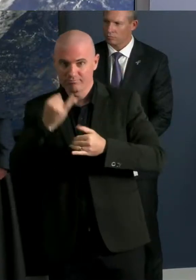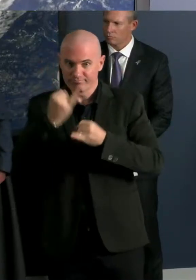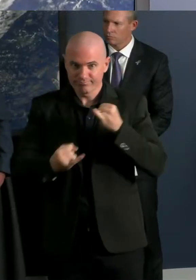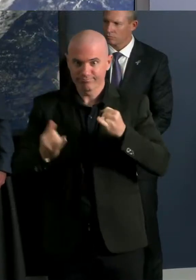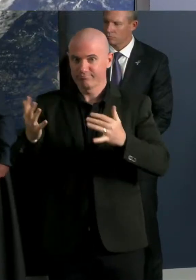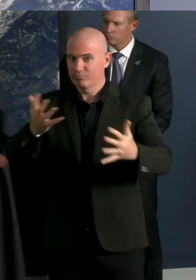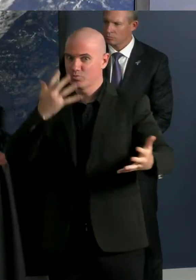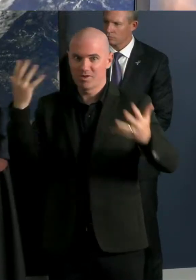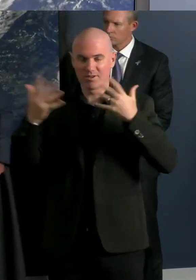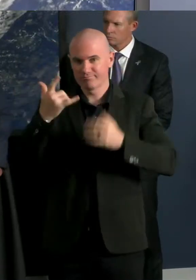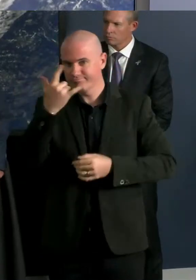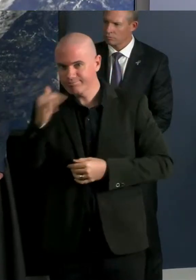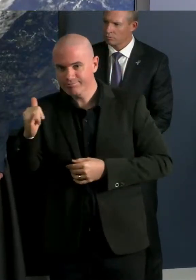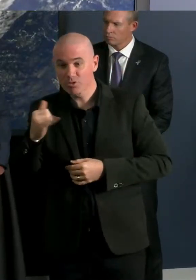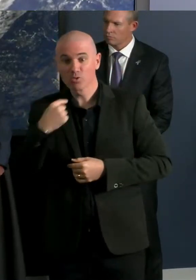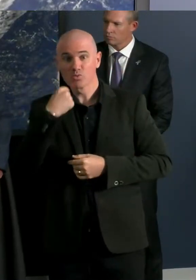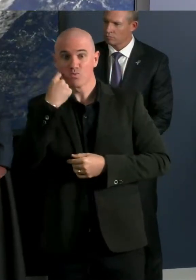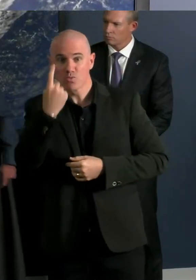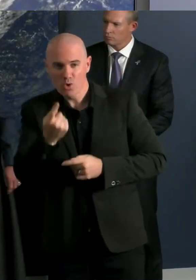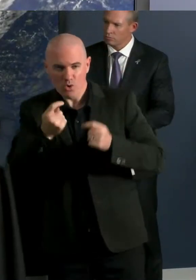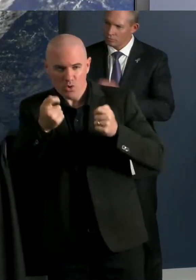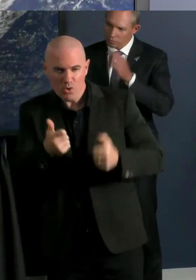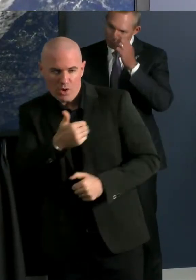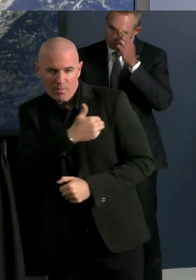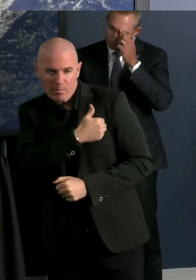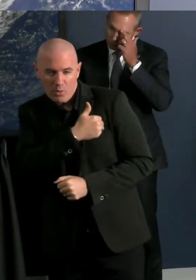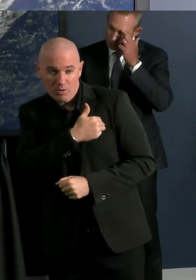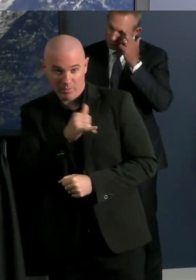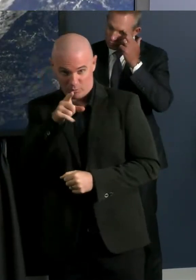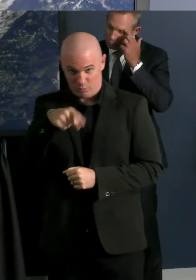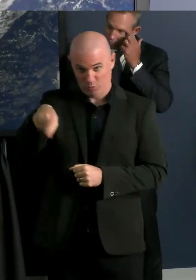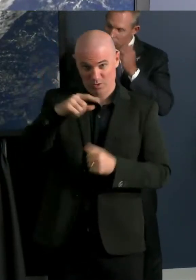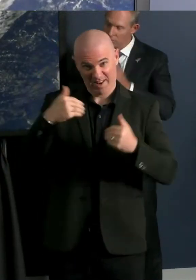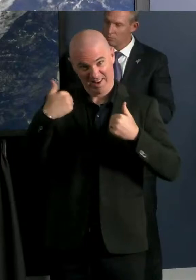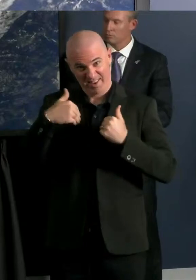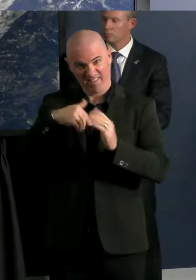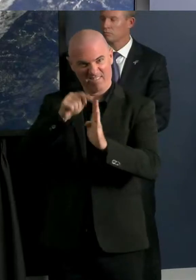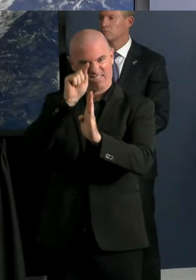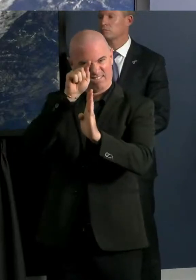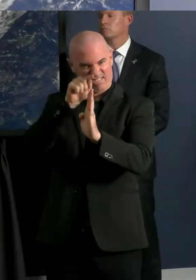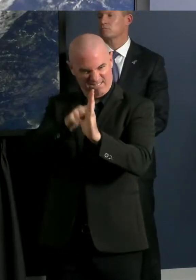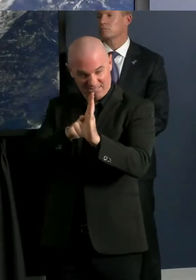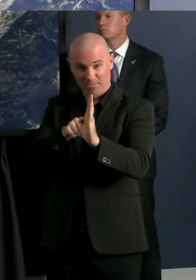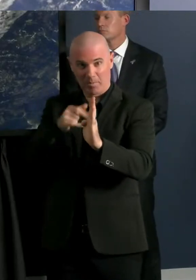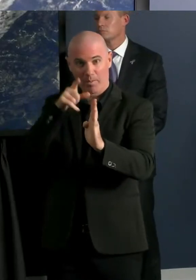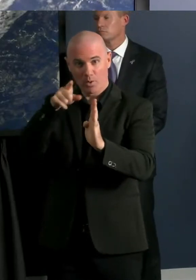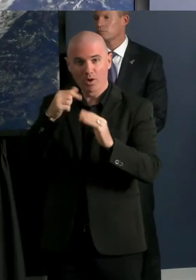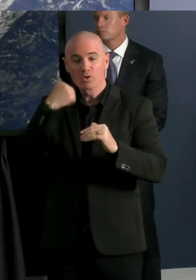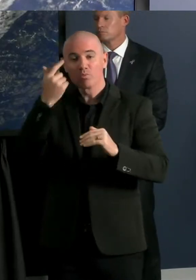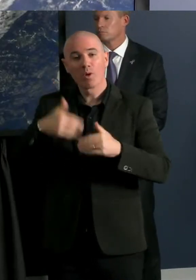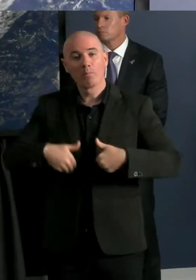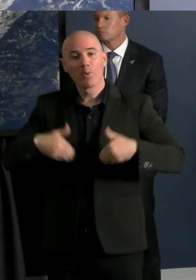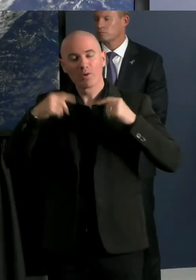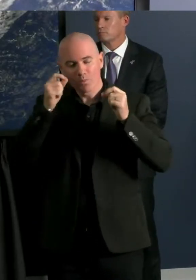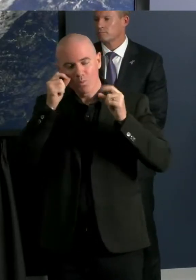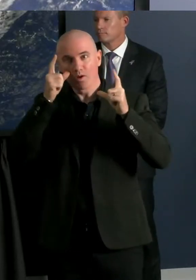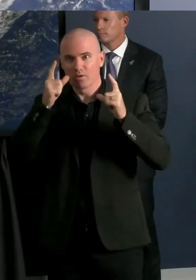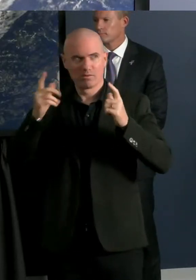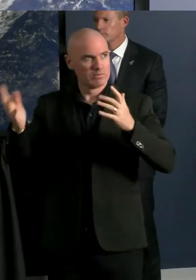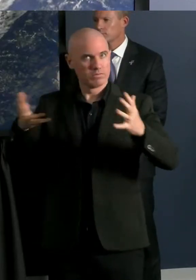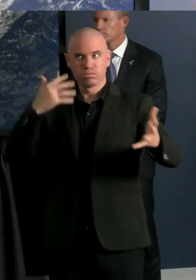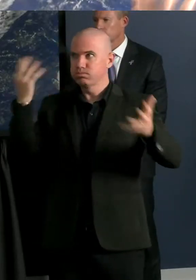the early hours of the morning, and some members of those communities waking up tomorrow morning with gale force winds already happening in that